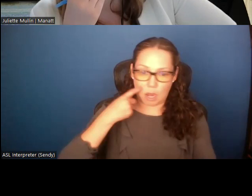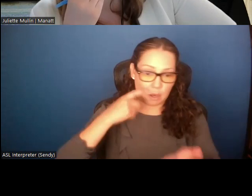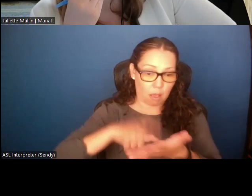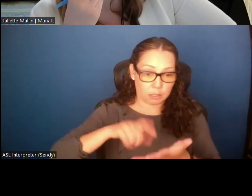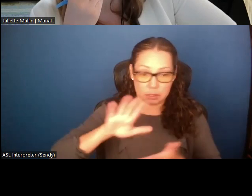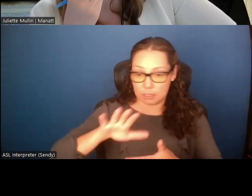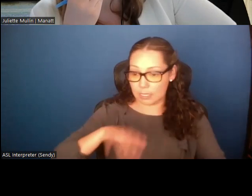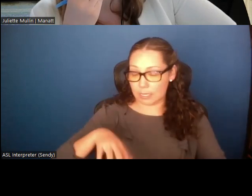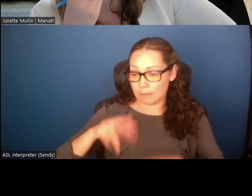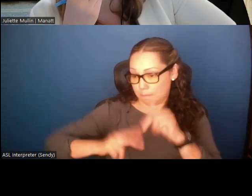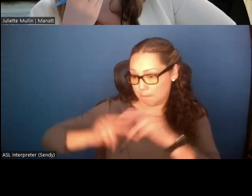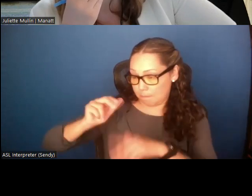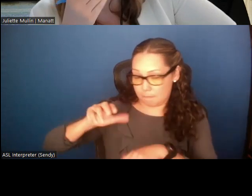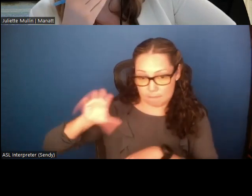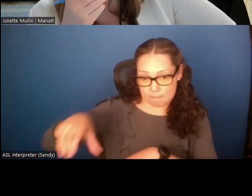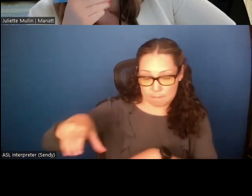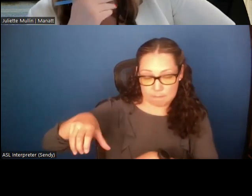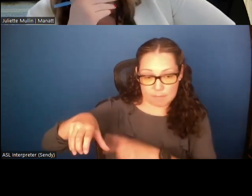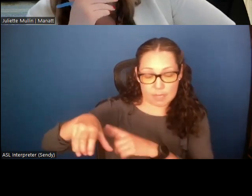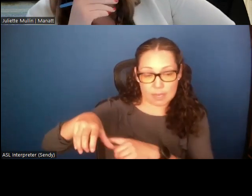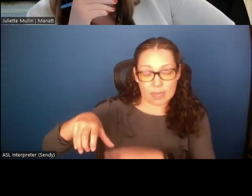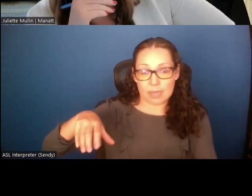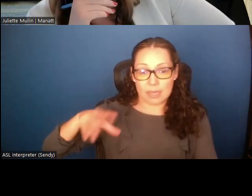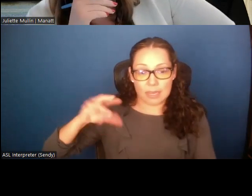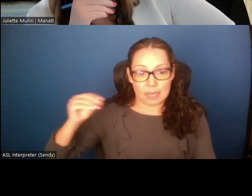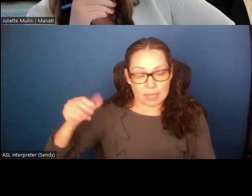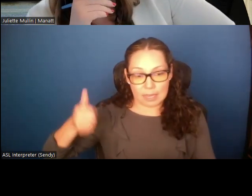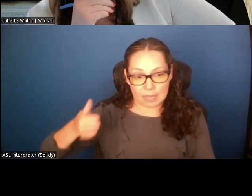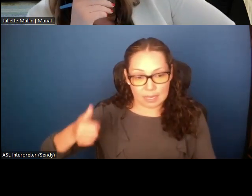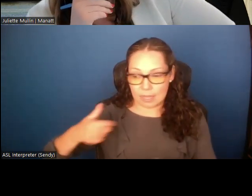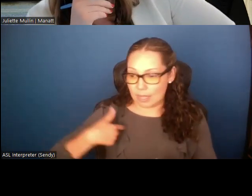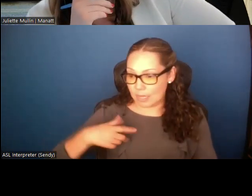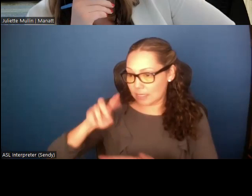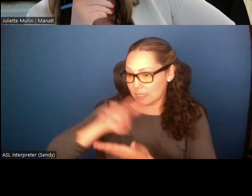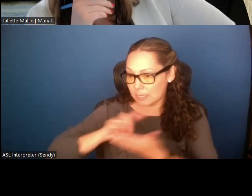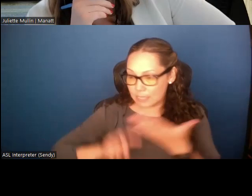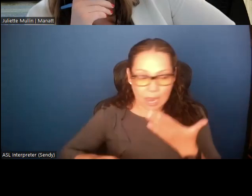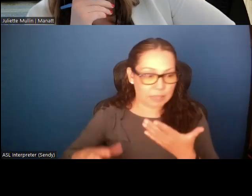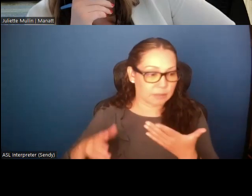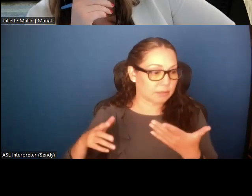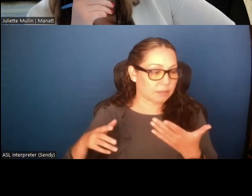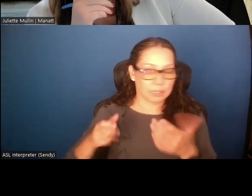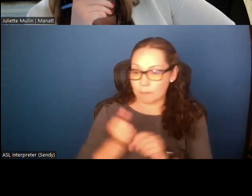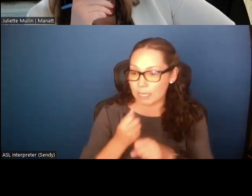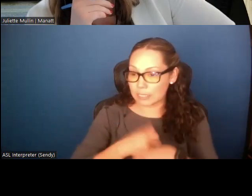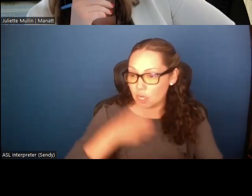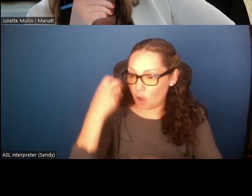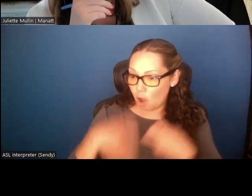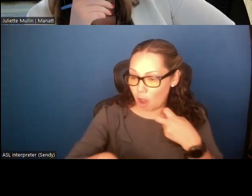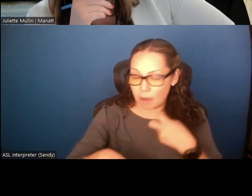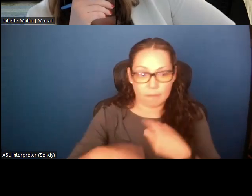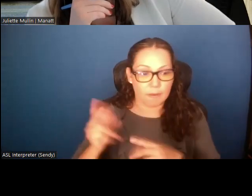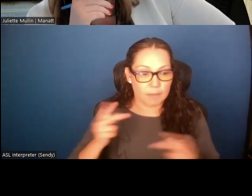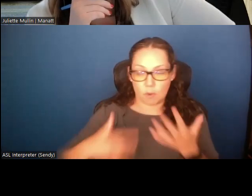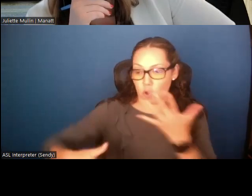like facilities could be designed differently. The space itself could be designed in a way that it makes it difficult for people to interact in a